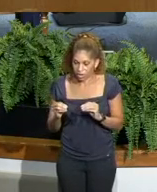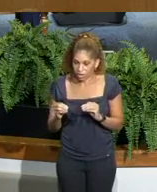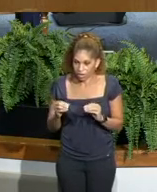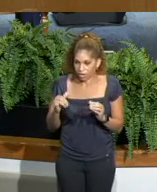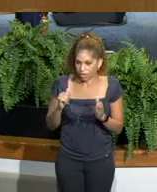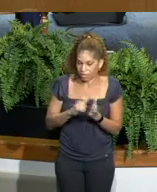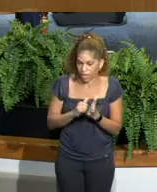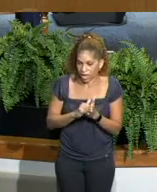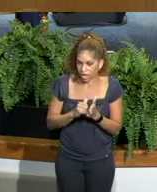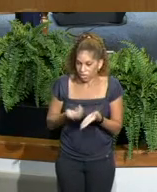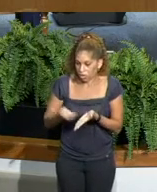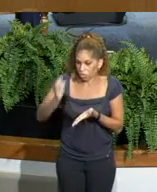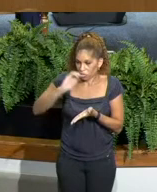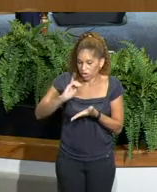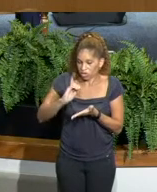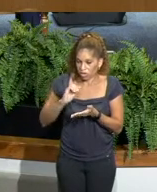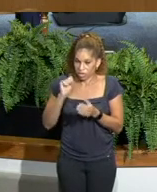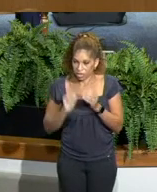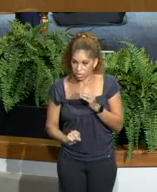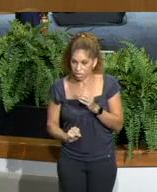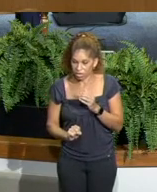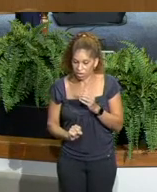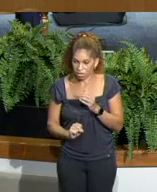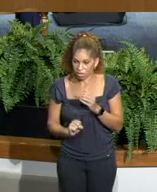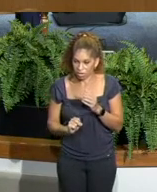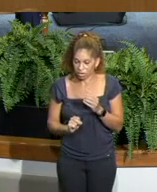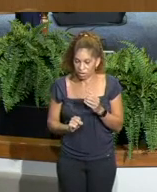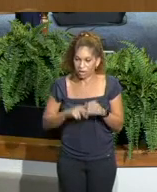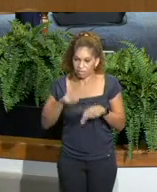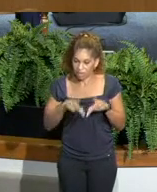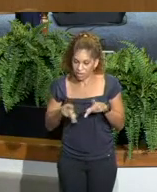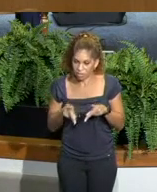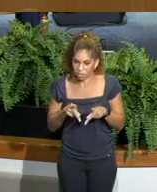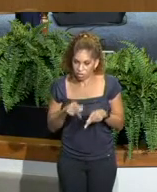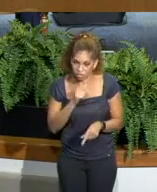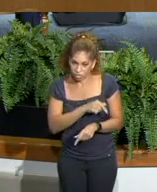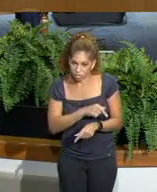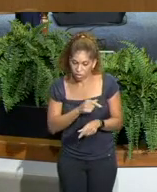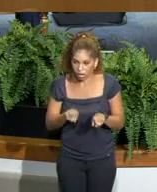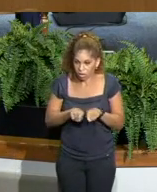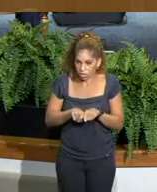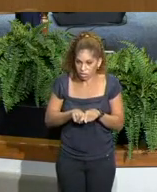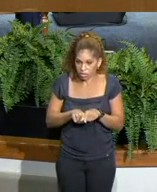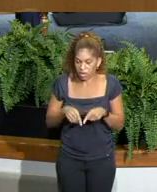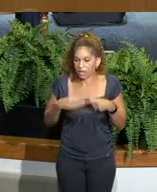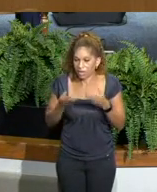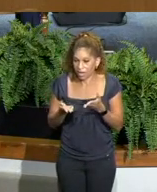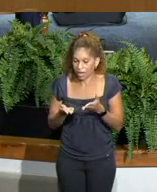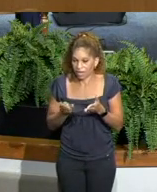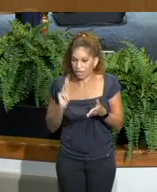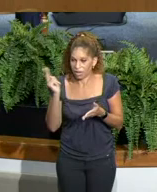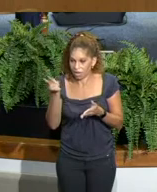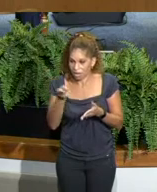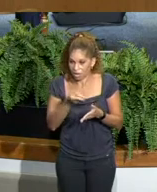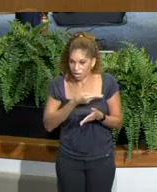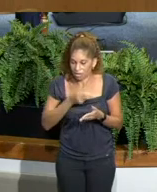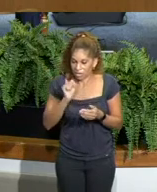the rich Southern aristocracy also gave us the Southern